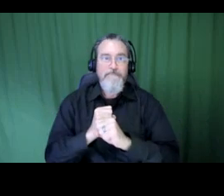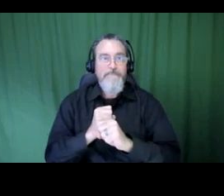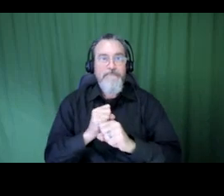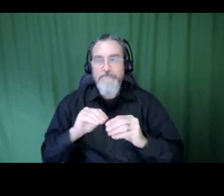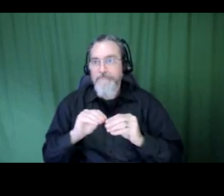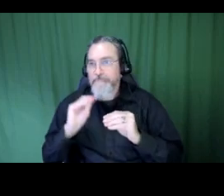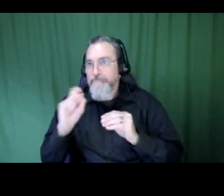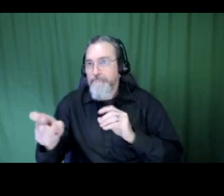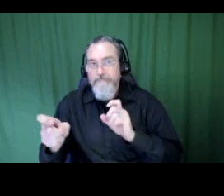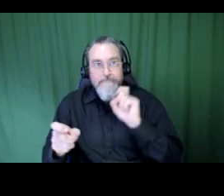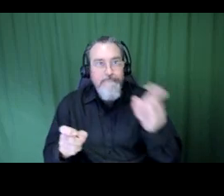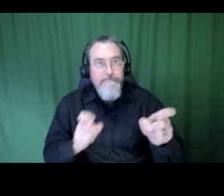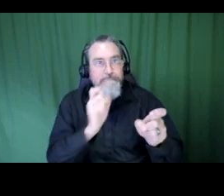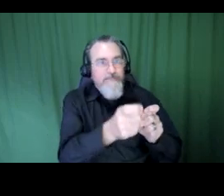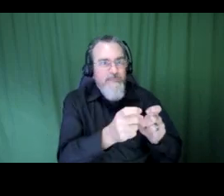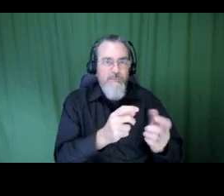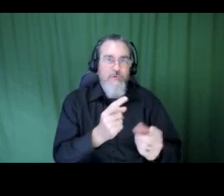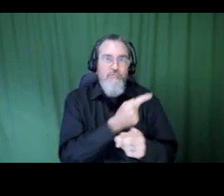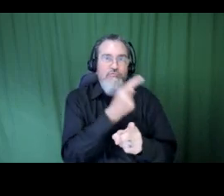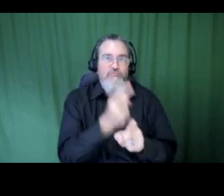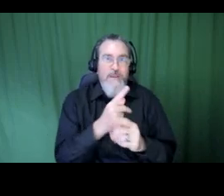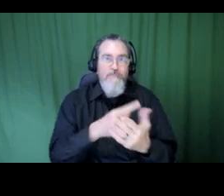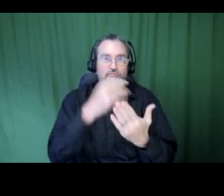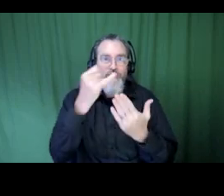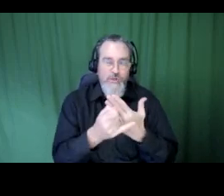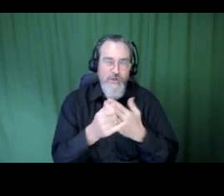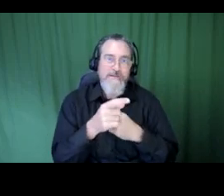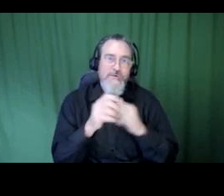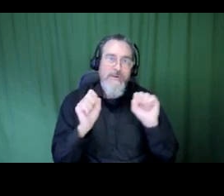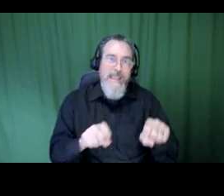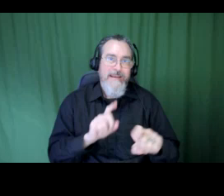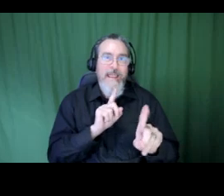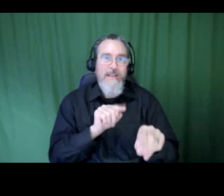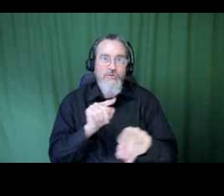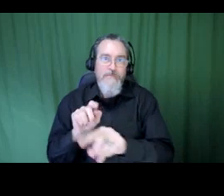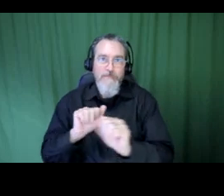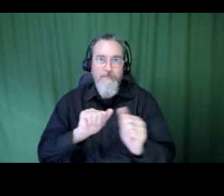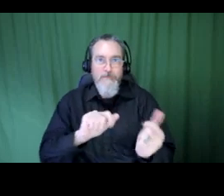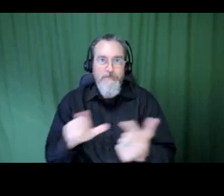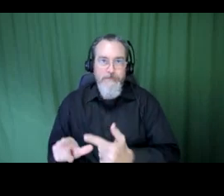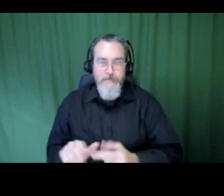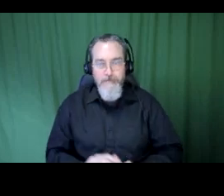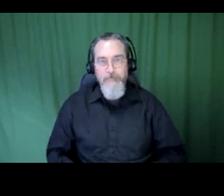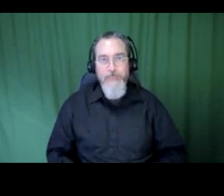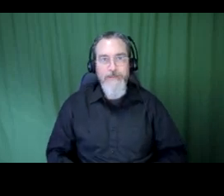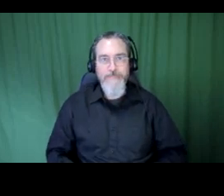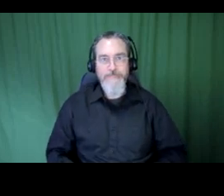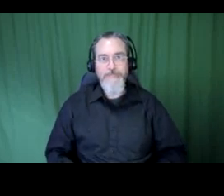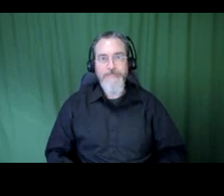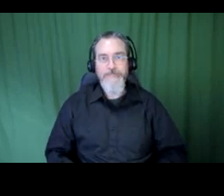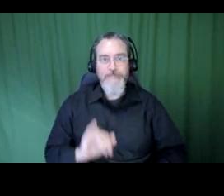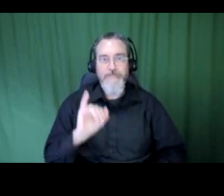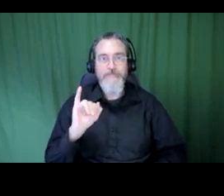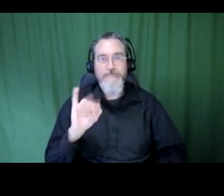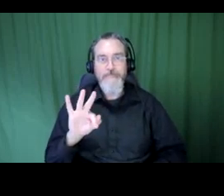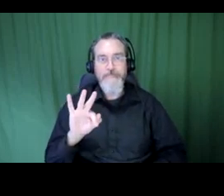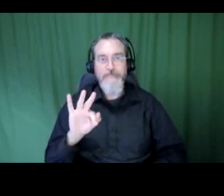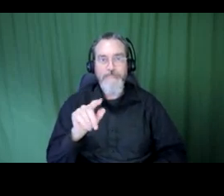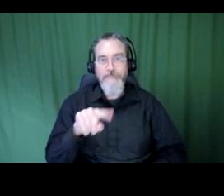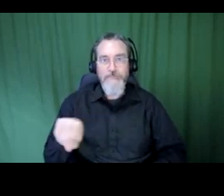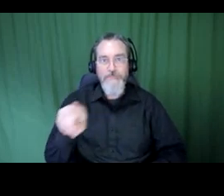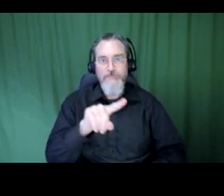that folks can share answers to all the inquiries that are coming in. If you don't know where